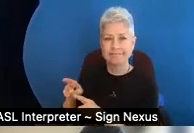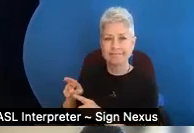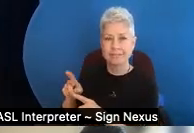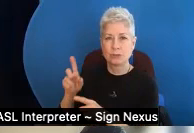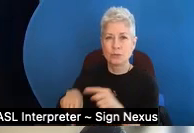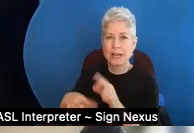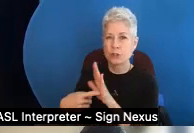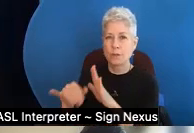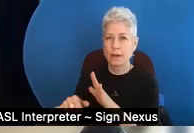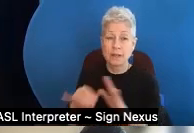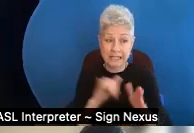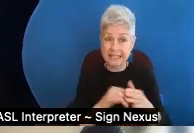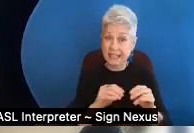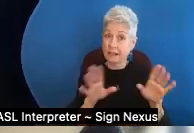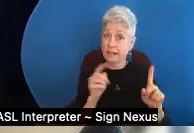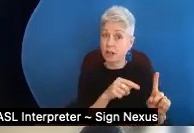Is that clear?